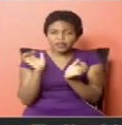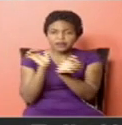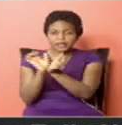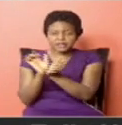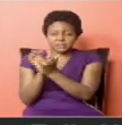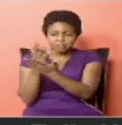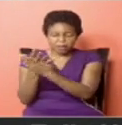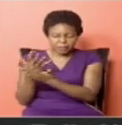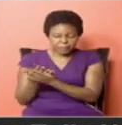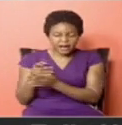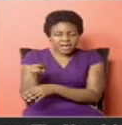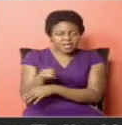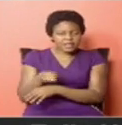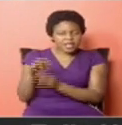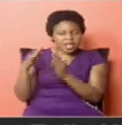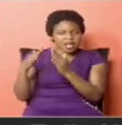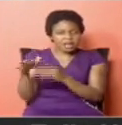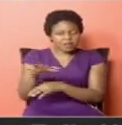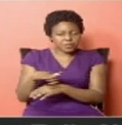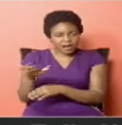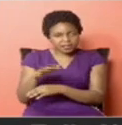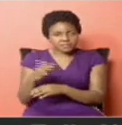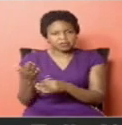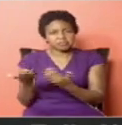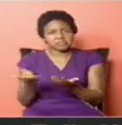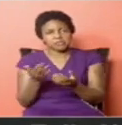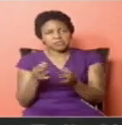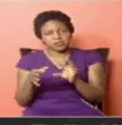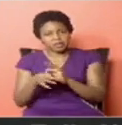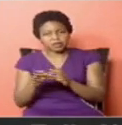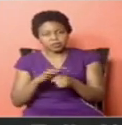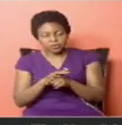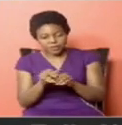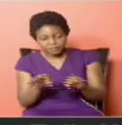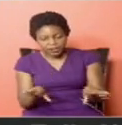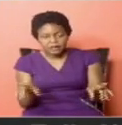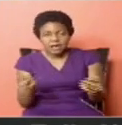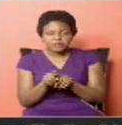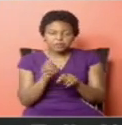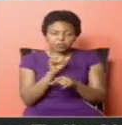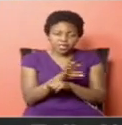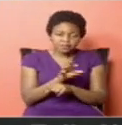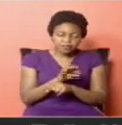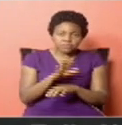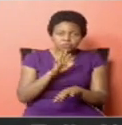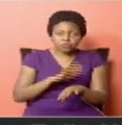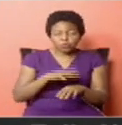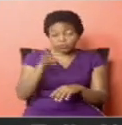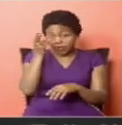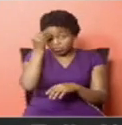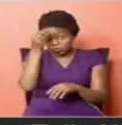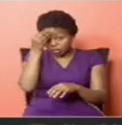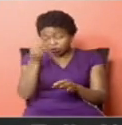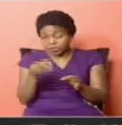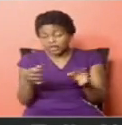COVID-19, the advisory on education, also in the context